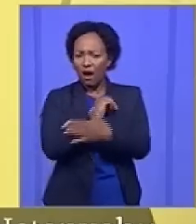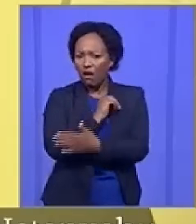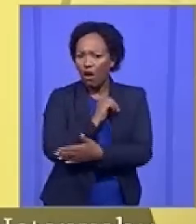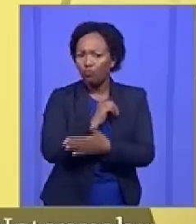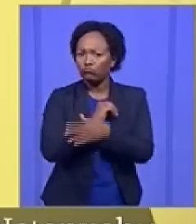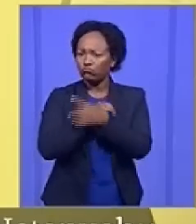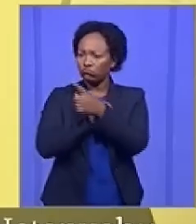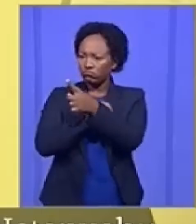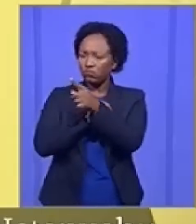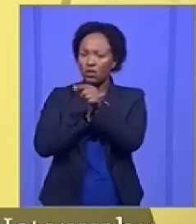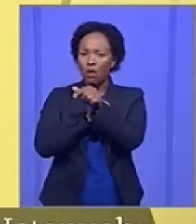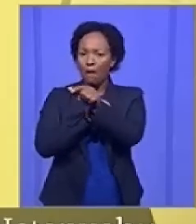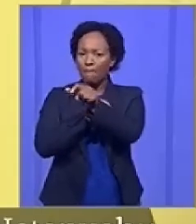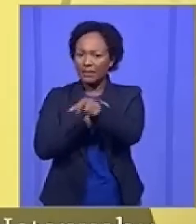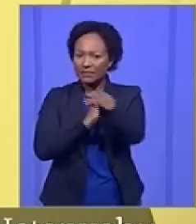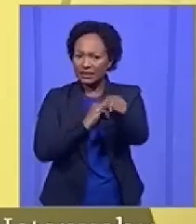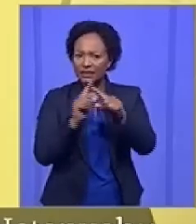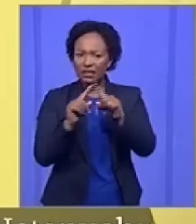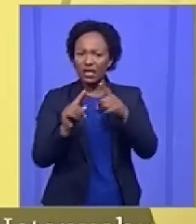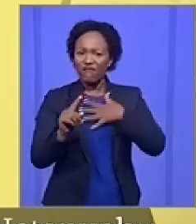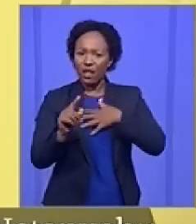no individual should be above